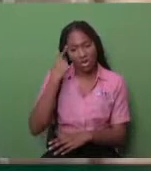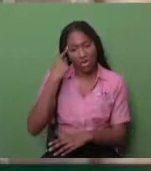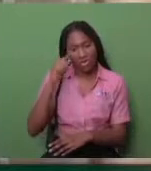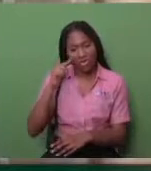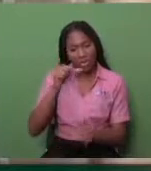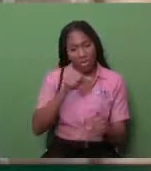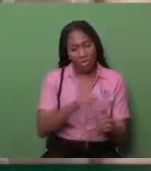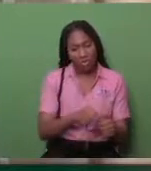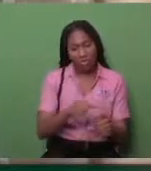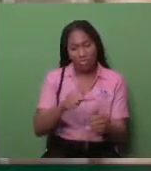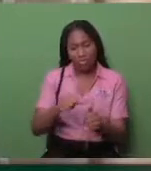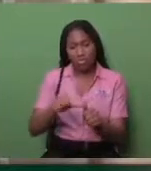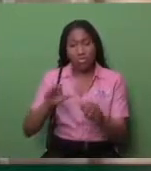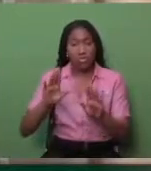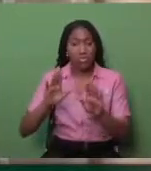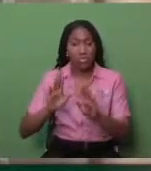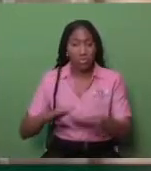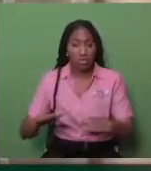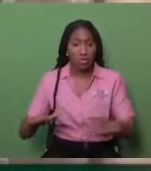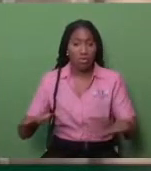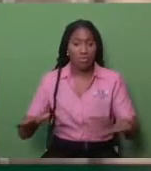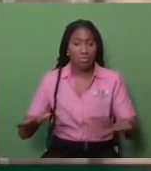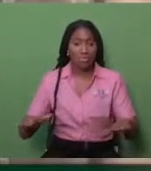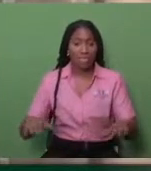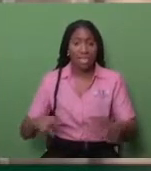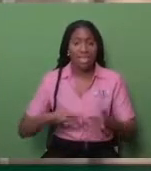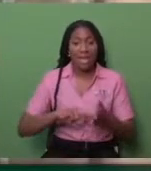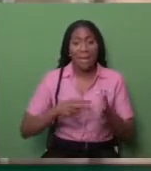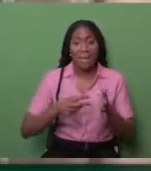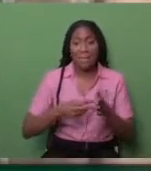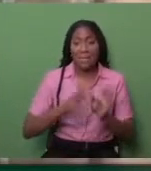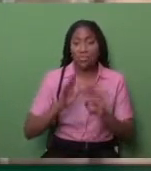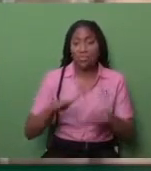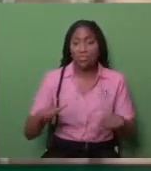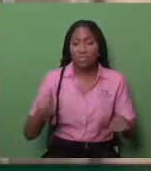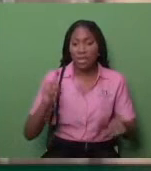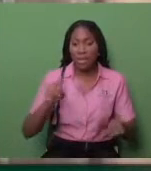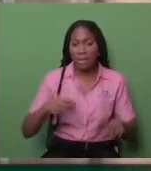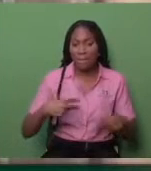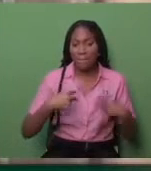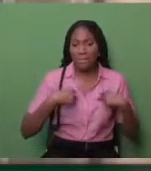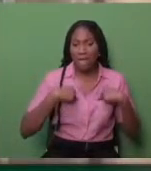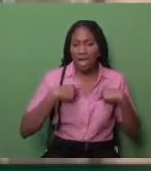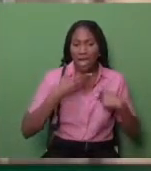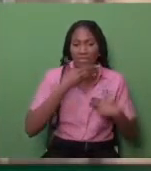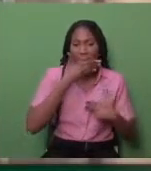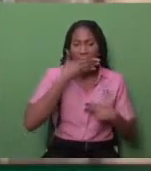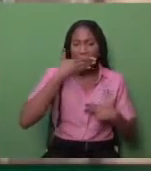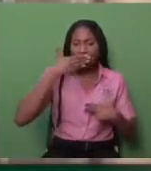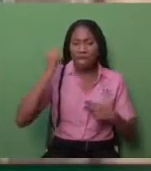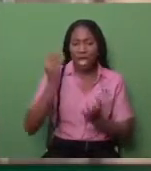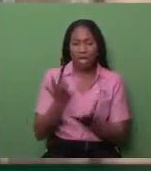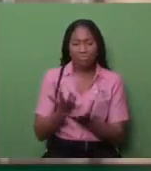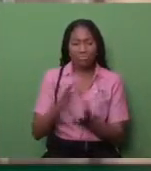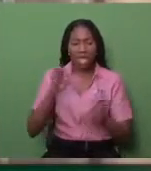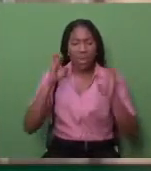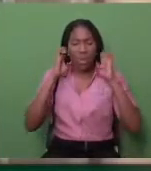For that kind of money, our children should have been sitting in first world education facilities, learning